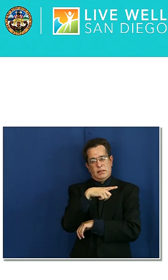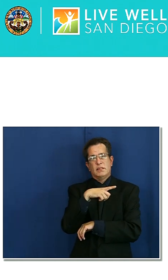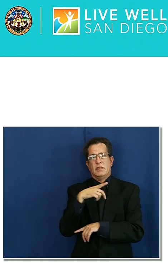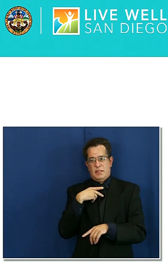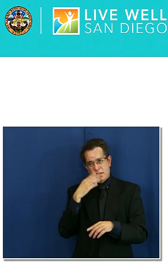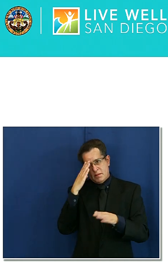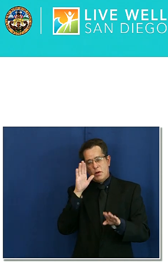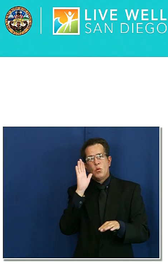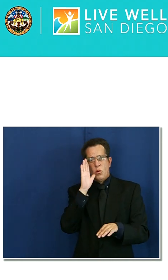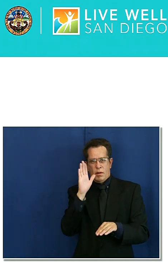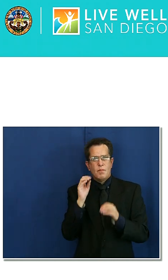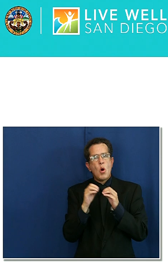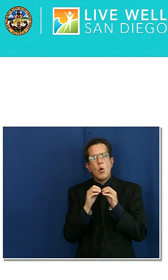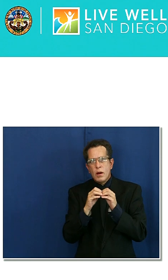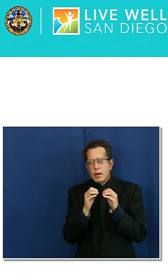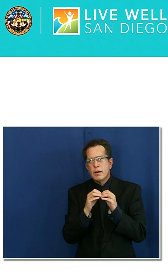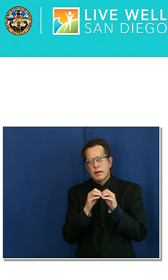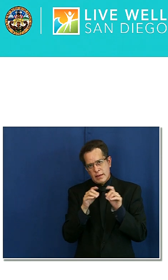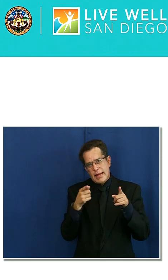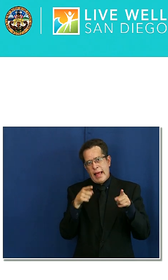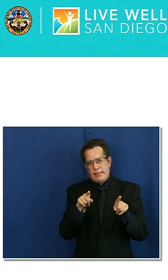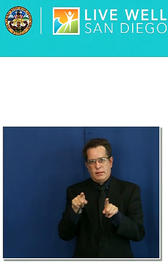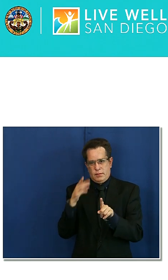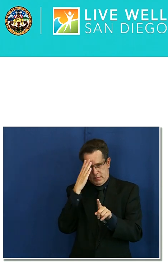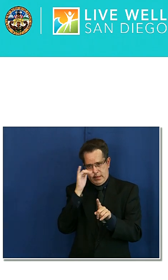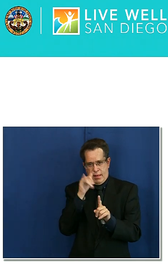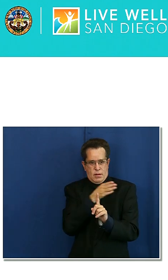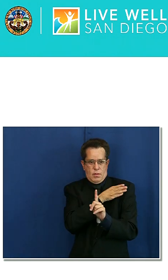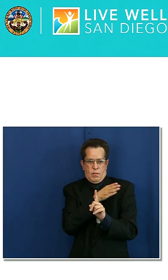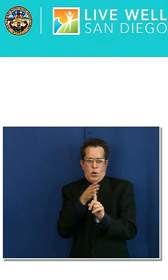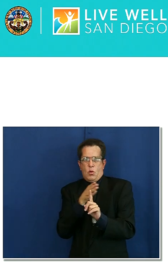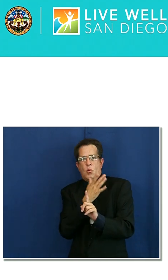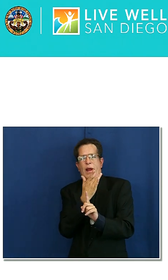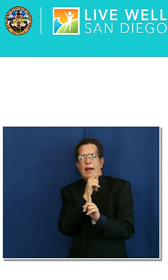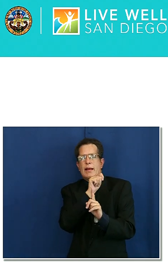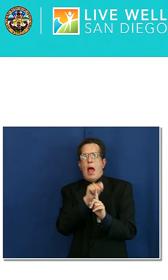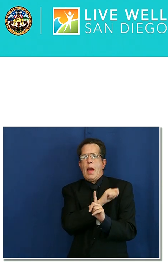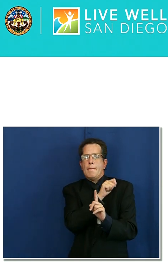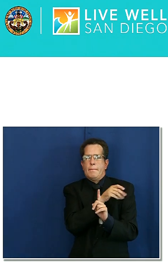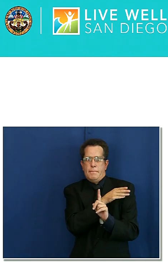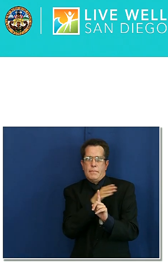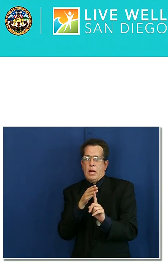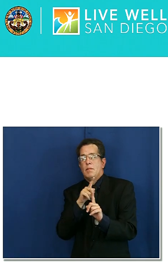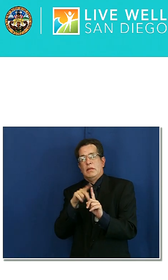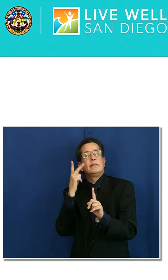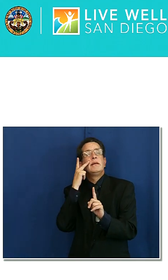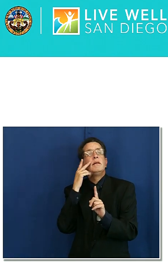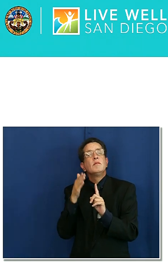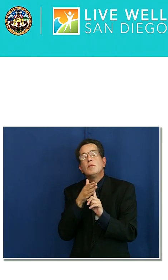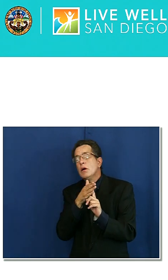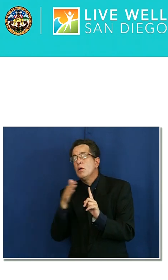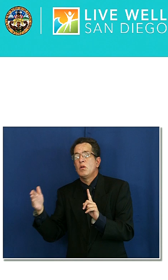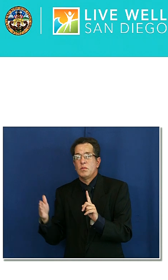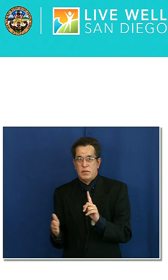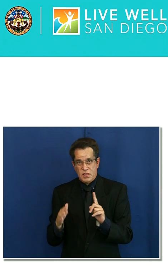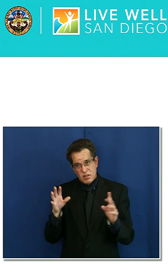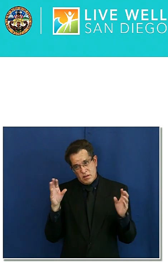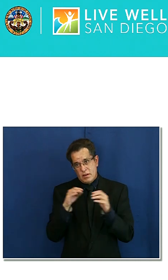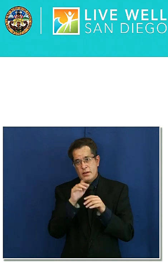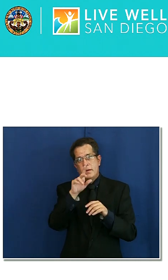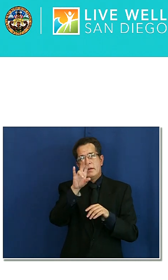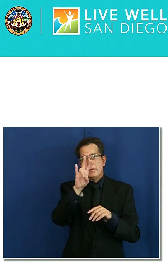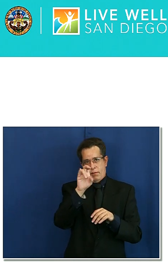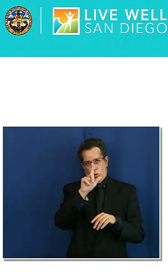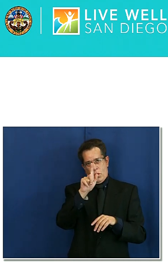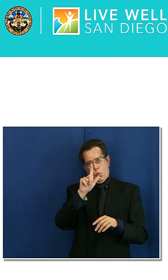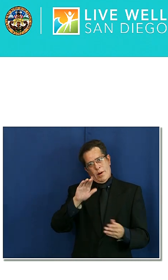more cases because that includes the incubation period. This overall number of cases includes